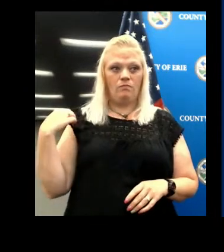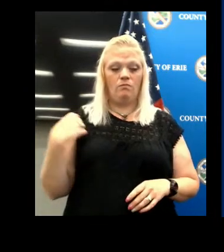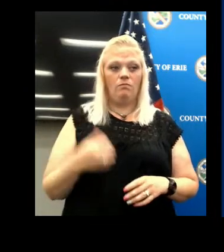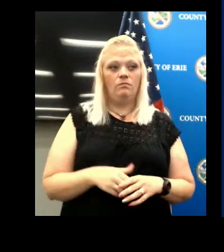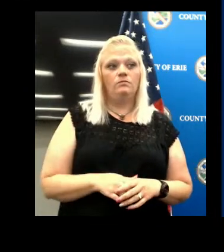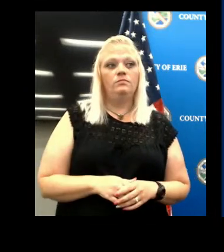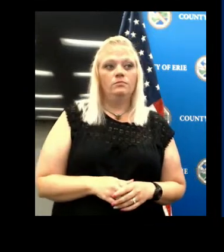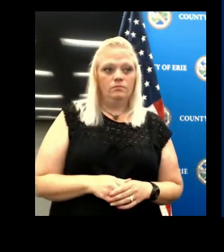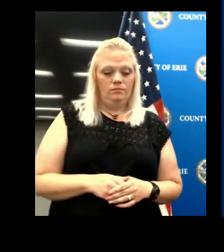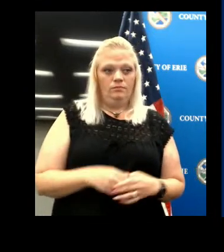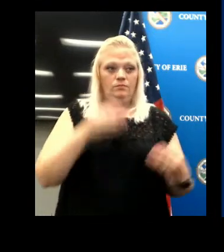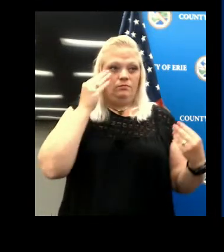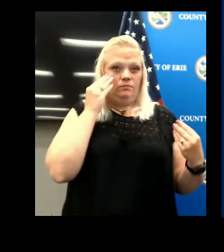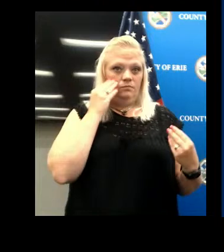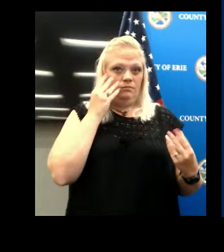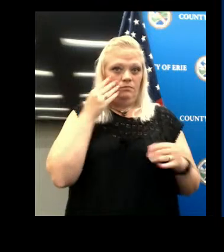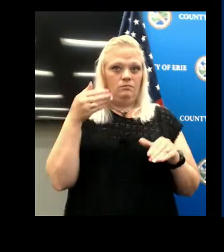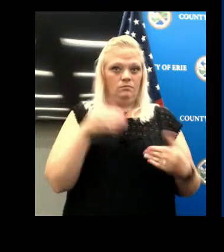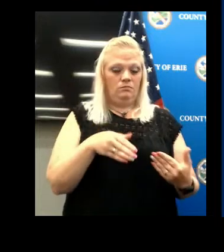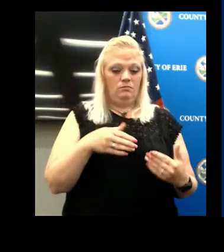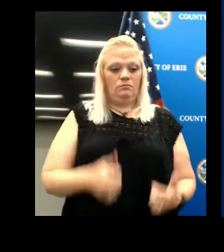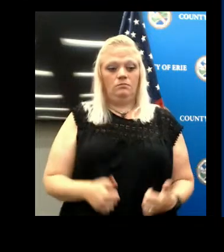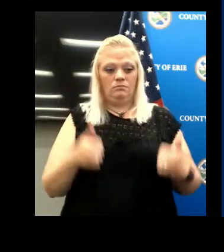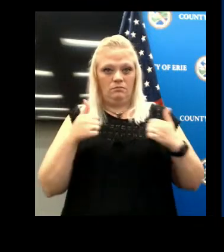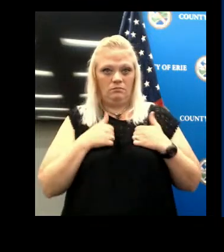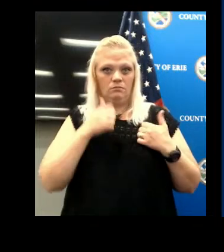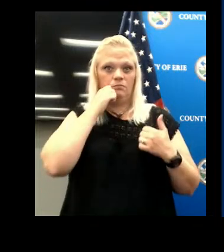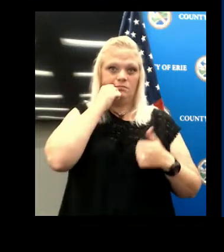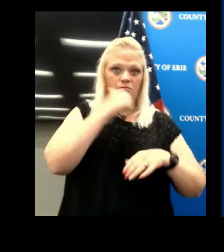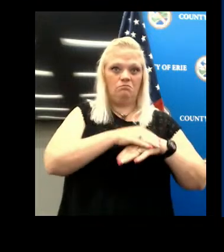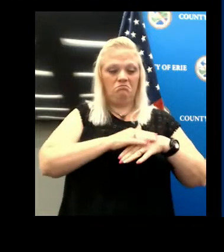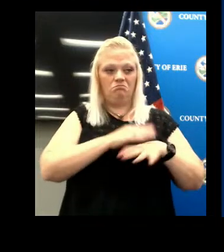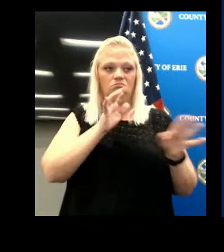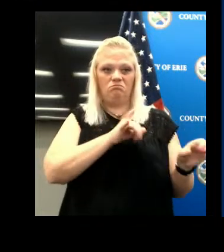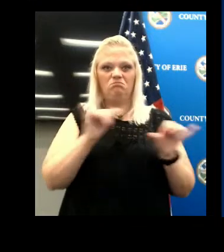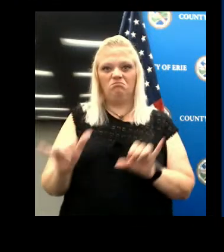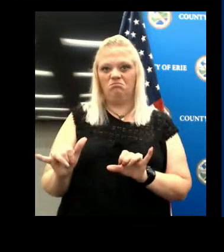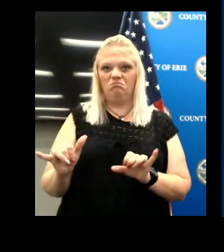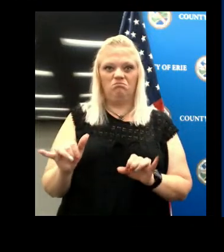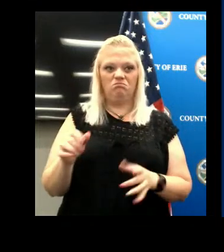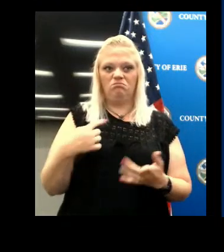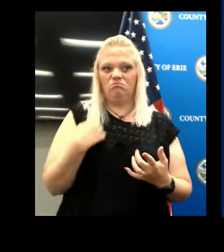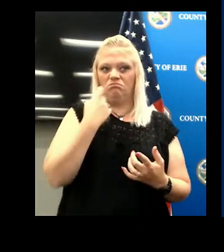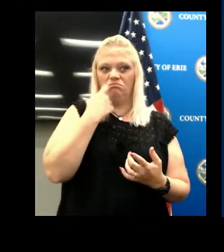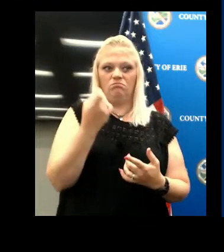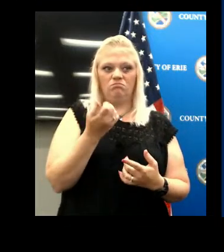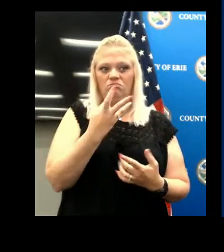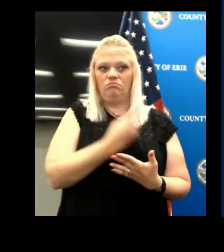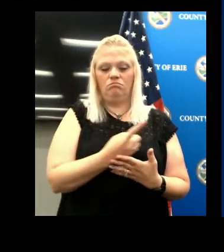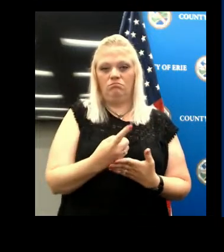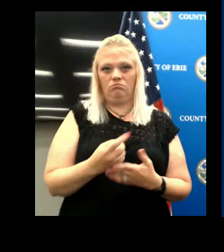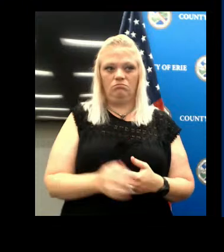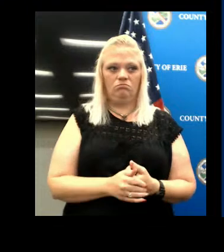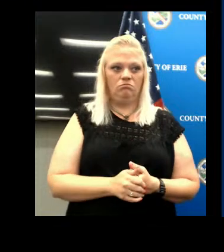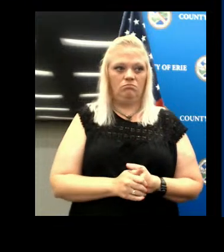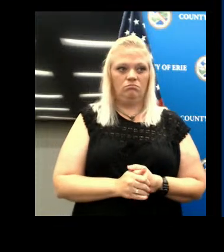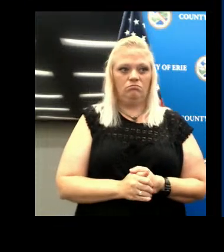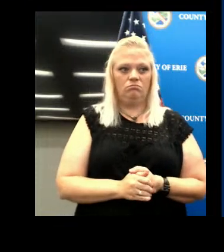The mortality data with regards to residence, race, and ethnicity, very similar to what we've been talking about the last few weeks.